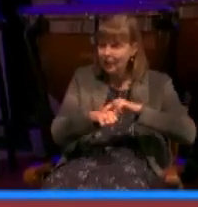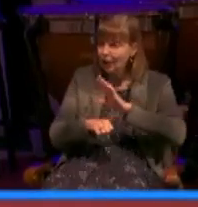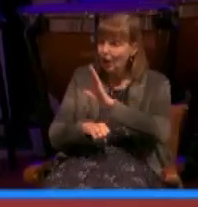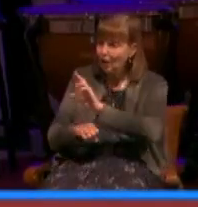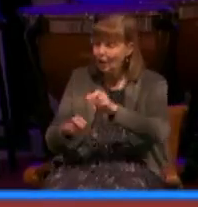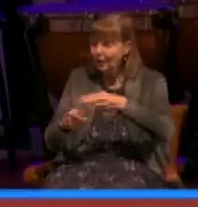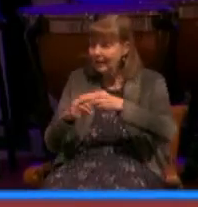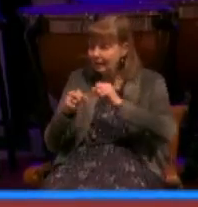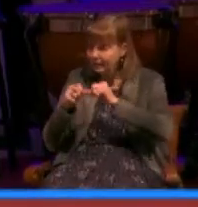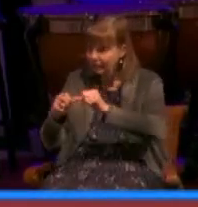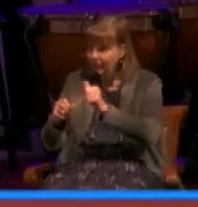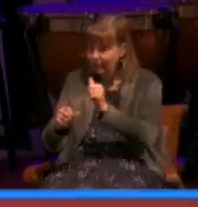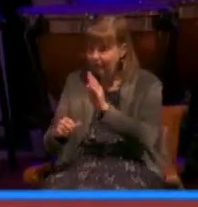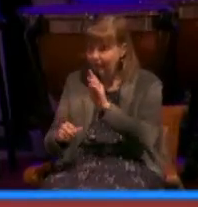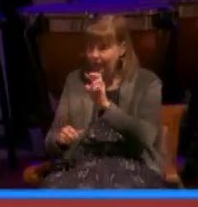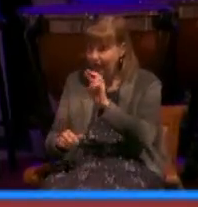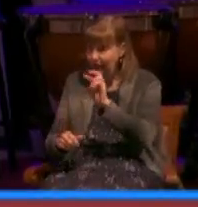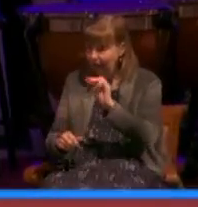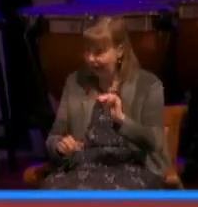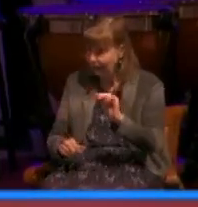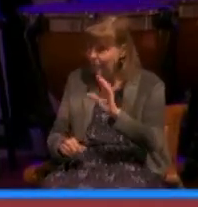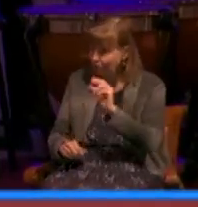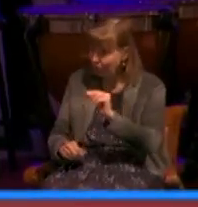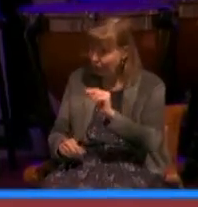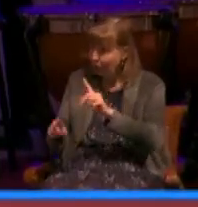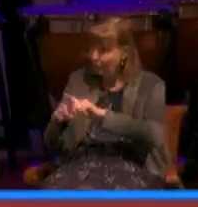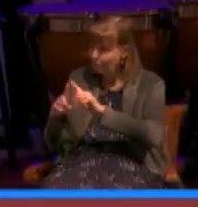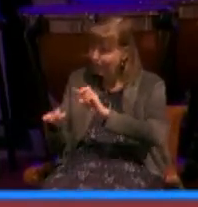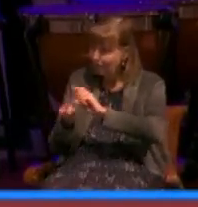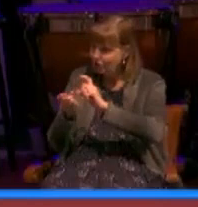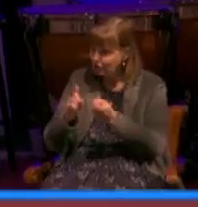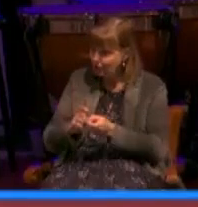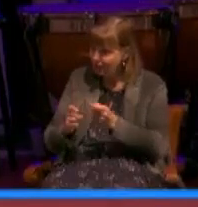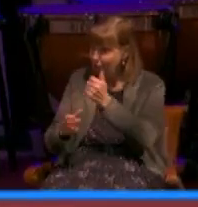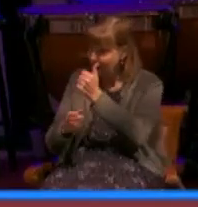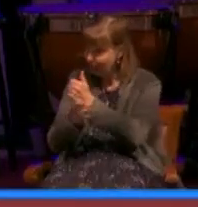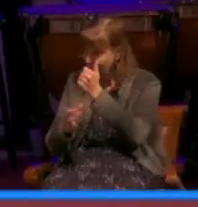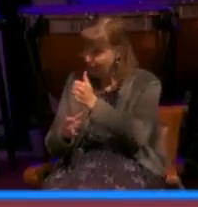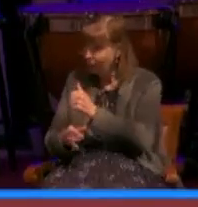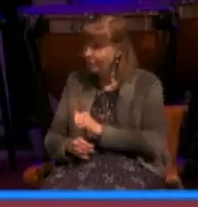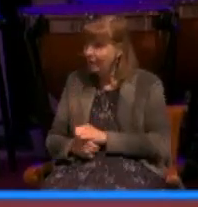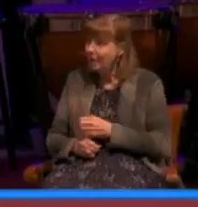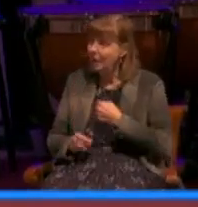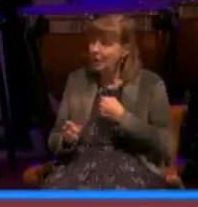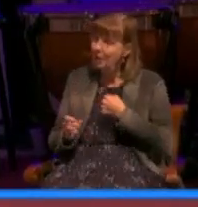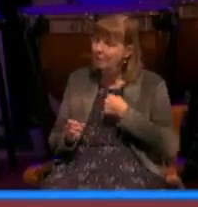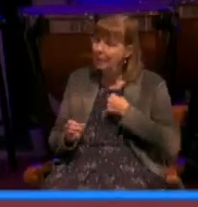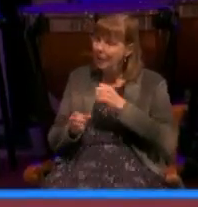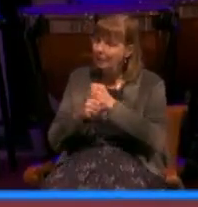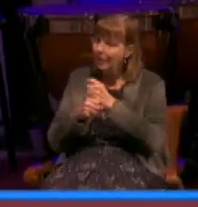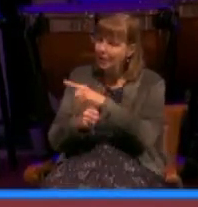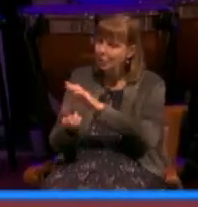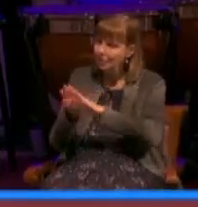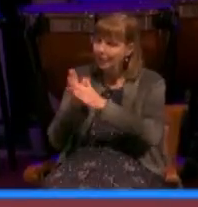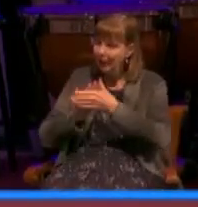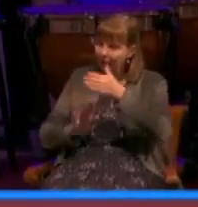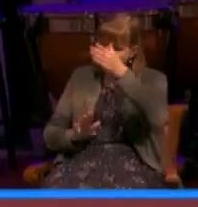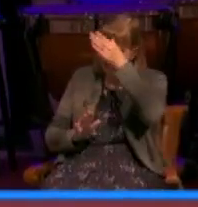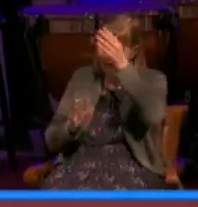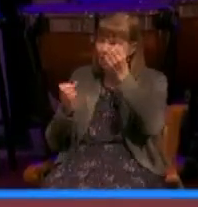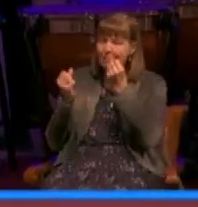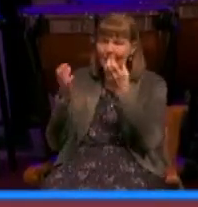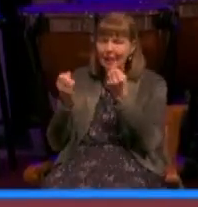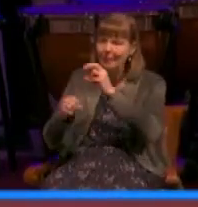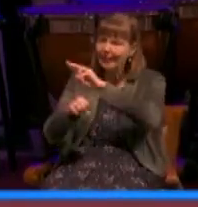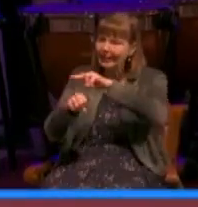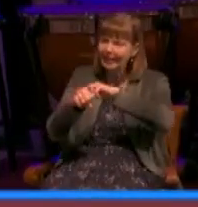shall be Abraham, for I have made you the father of a multitude of nations. I will make you exceedingly fruitful, and I will make you into a nation, and